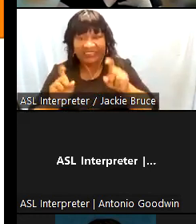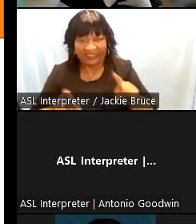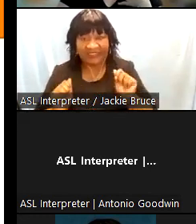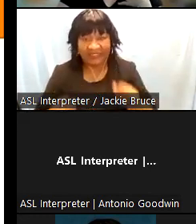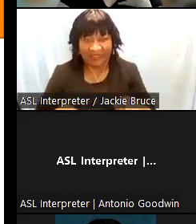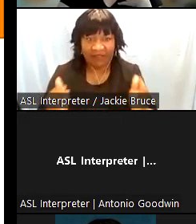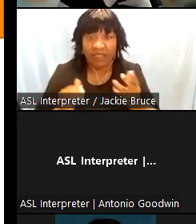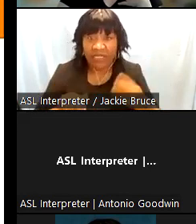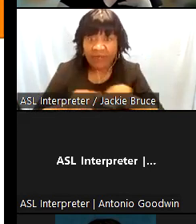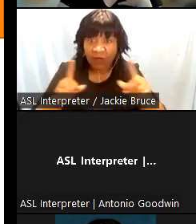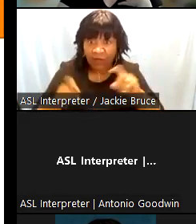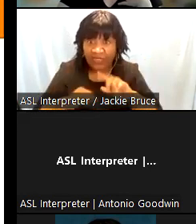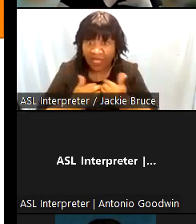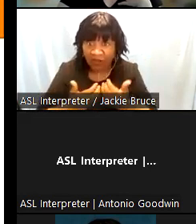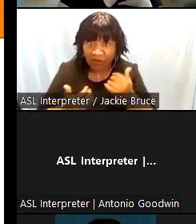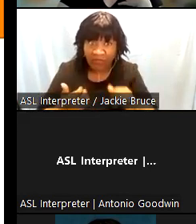Questions about that?